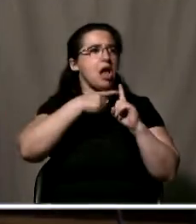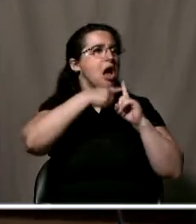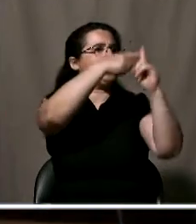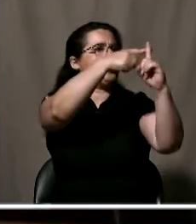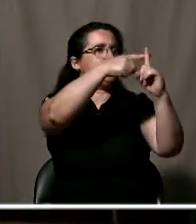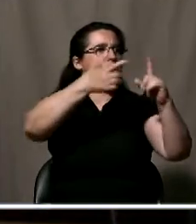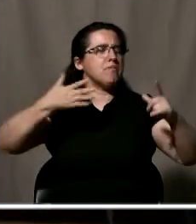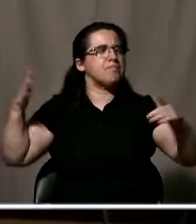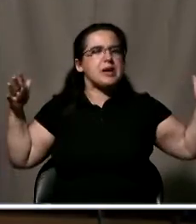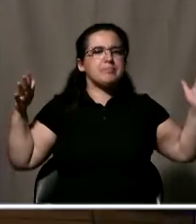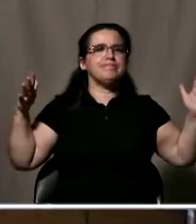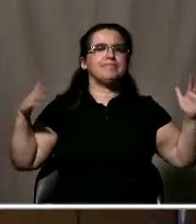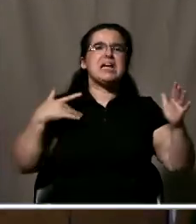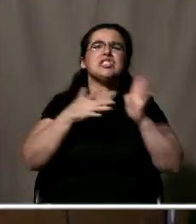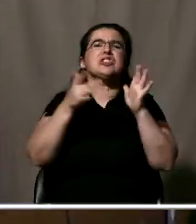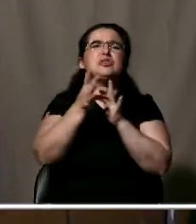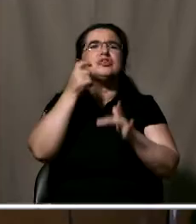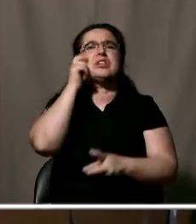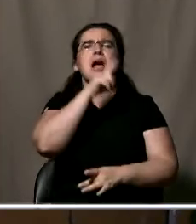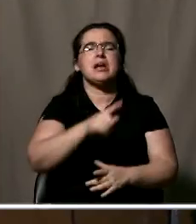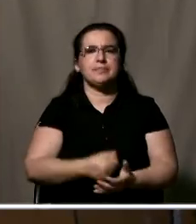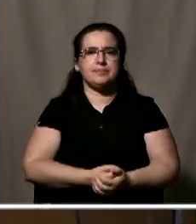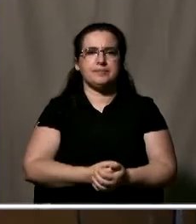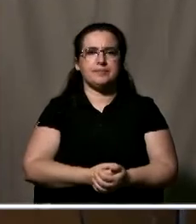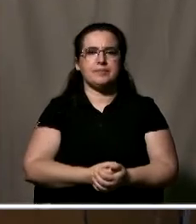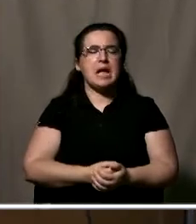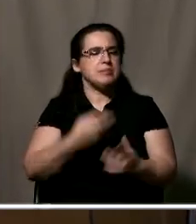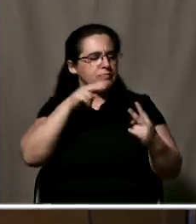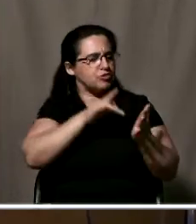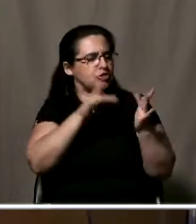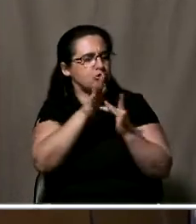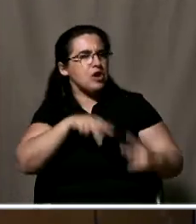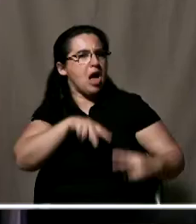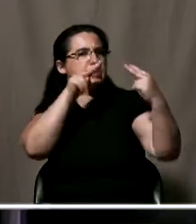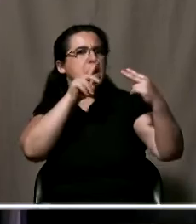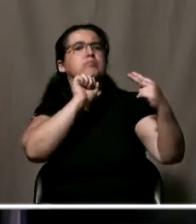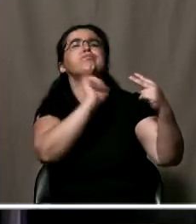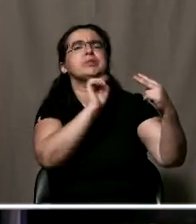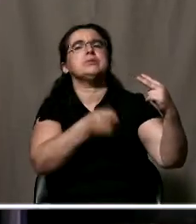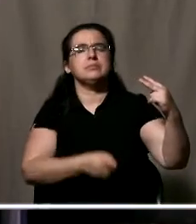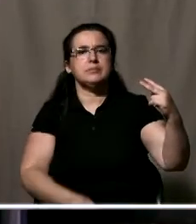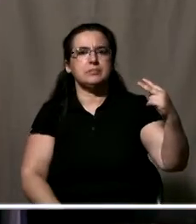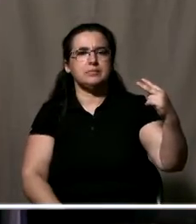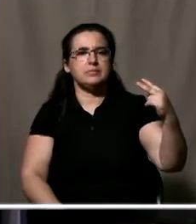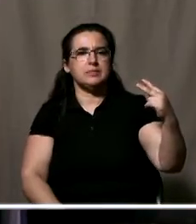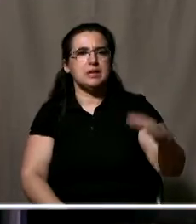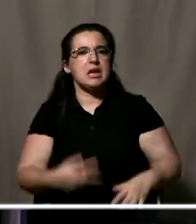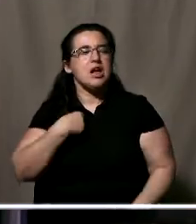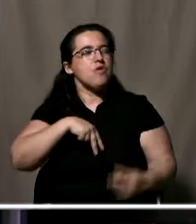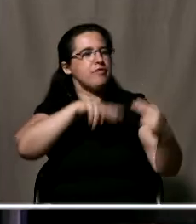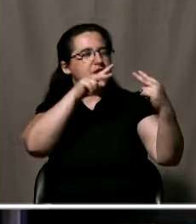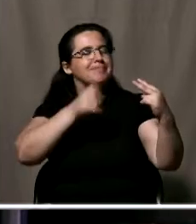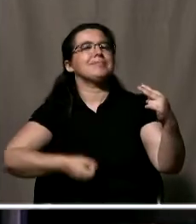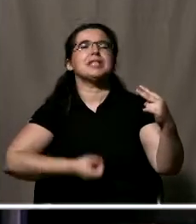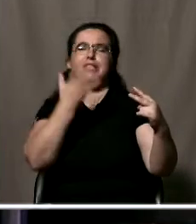Who is Jesus? Quem é Jesus? What does it mean to look to Jesus? O que é que significa olhar para Jesus? I see him as my creator in Hebrews 1. Eu vejo como meu criador